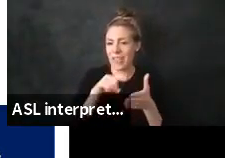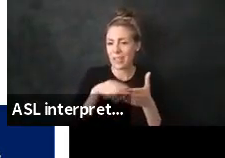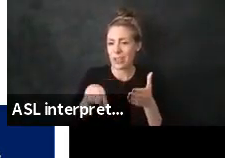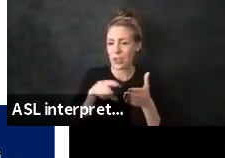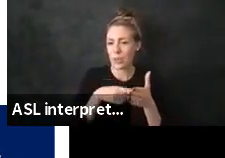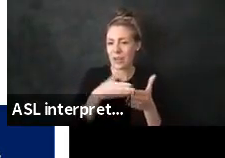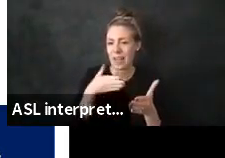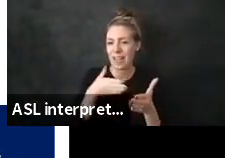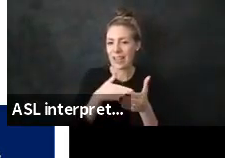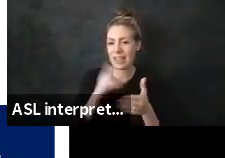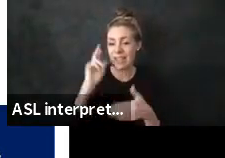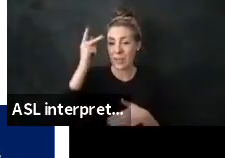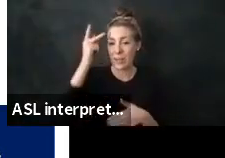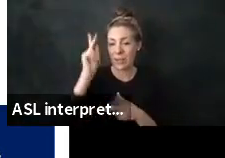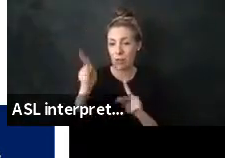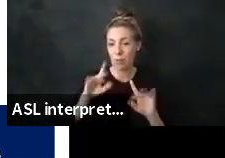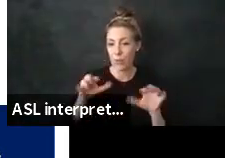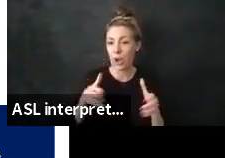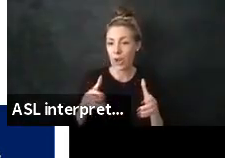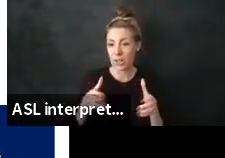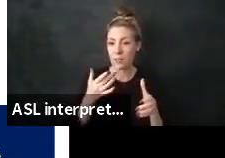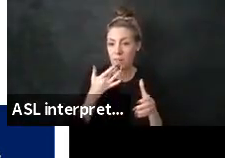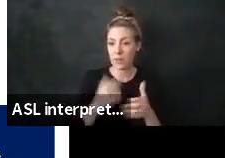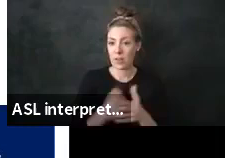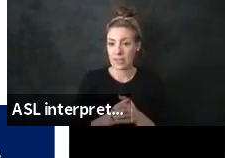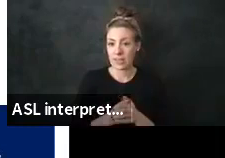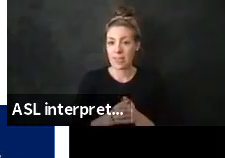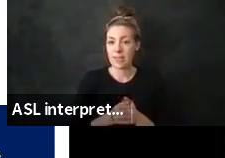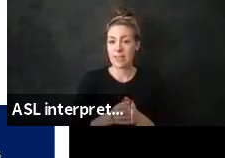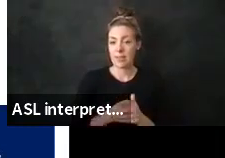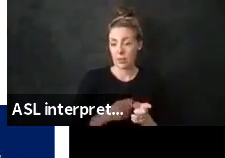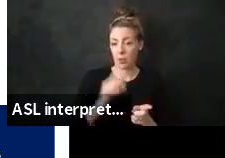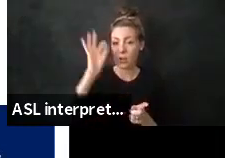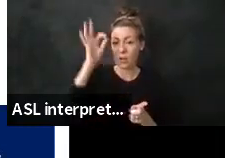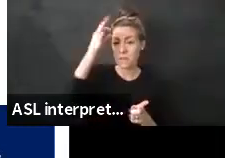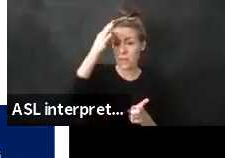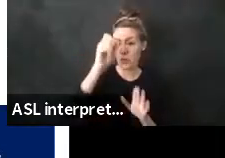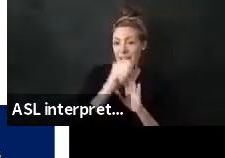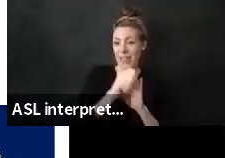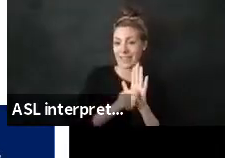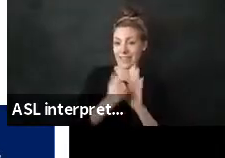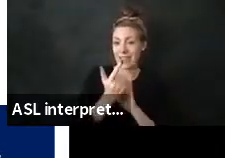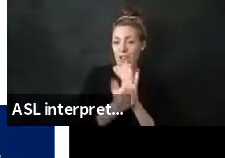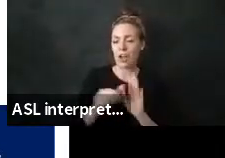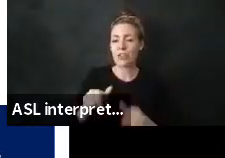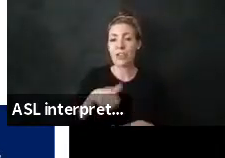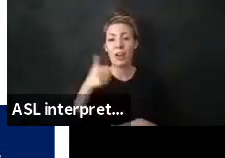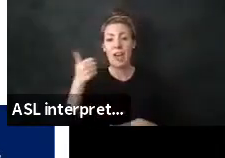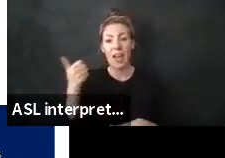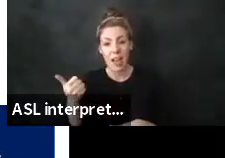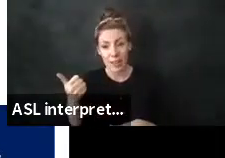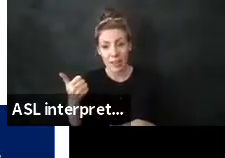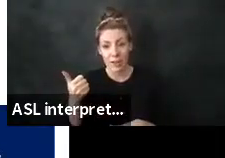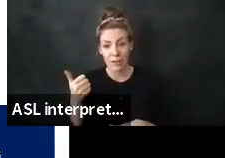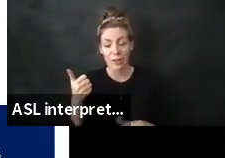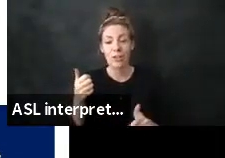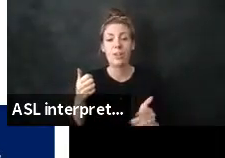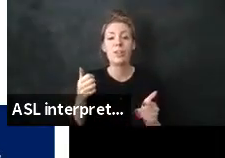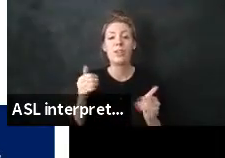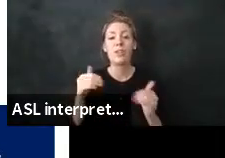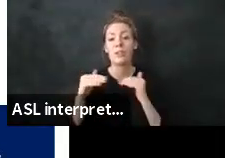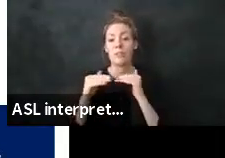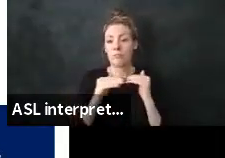party. Those are the federal and state laws. There are other traditional redistricting principles that are